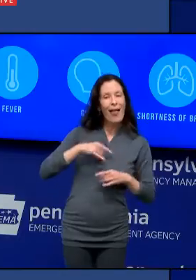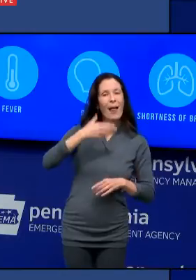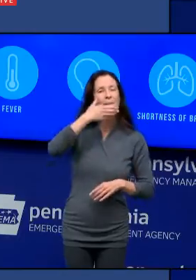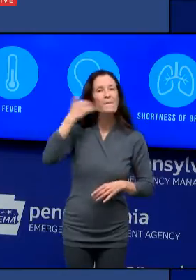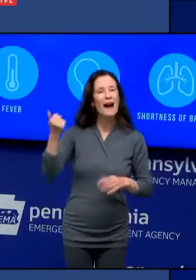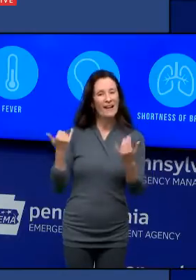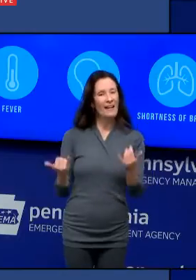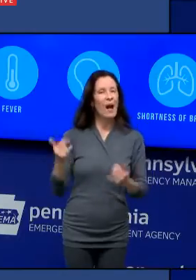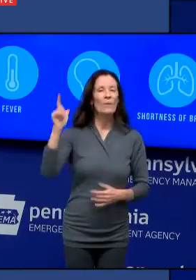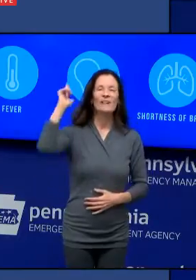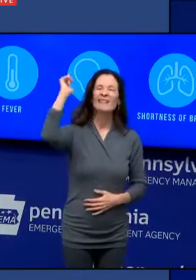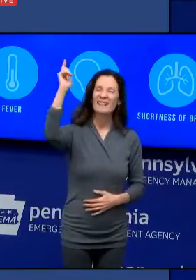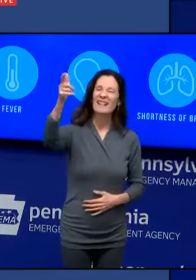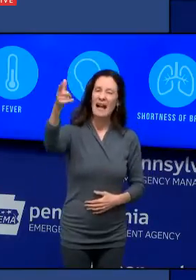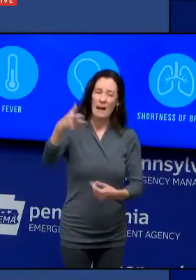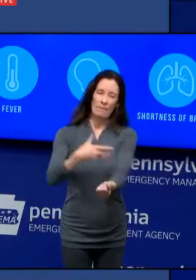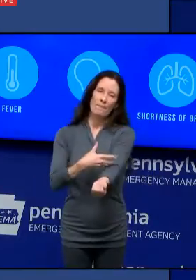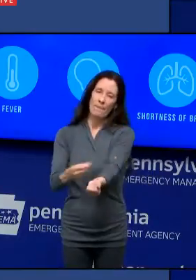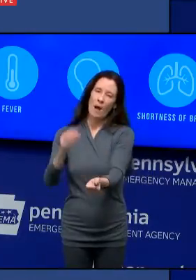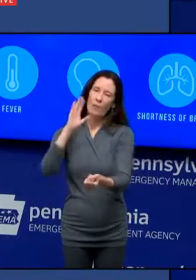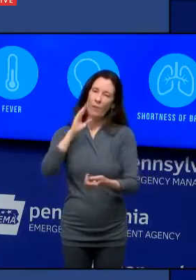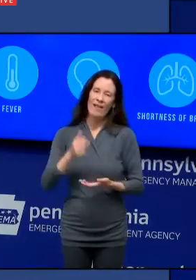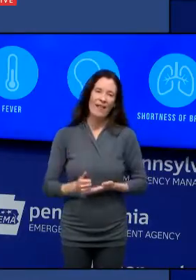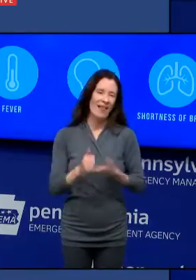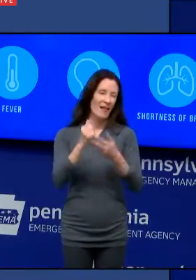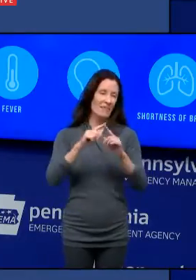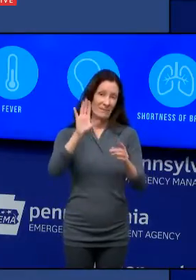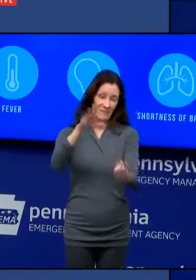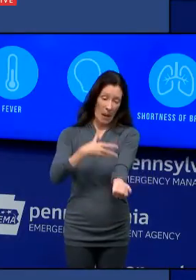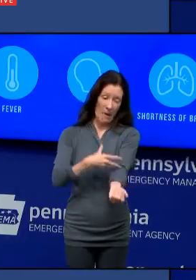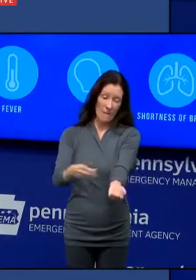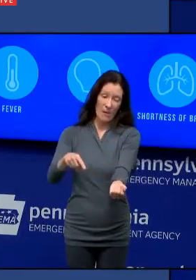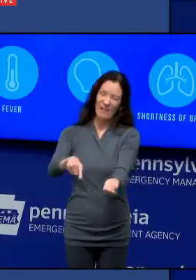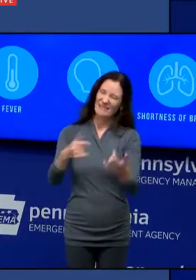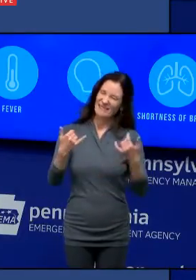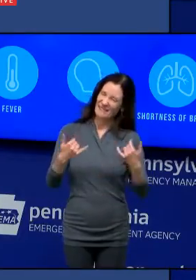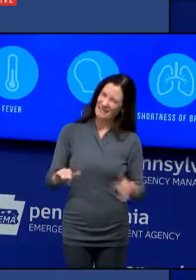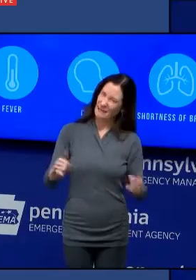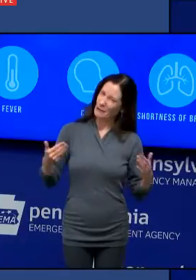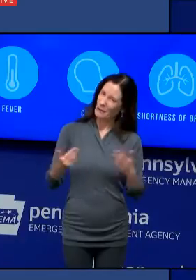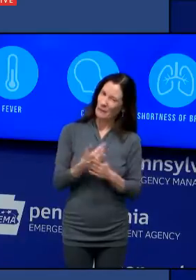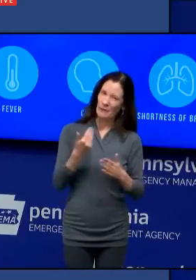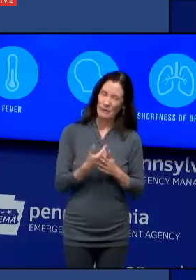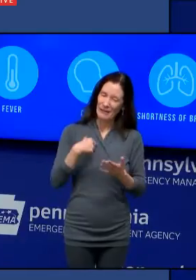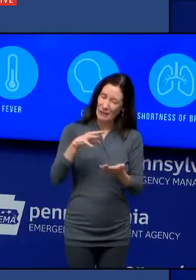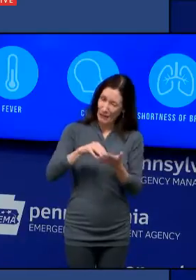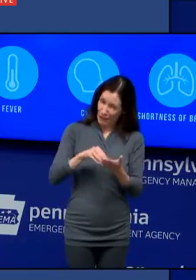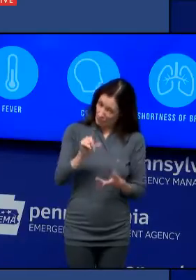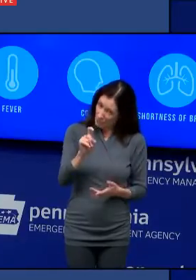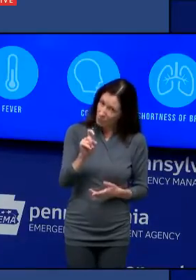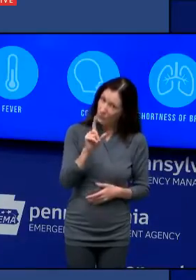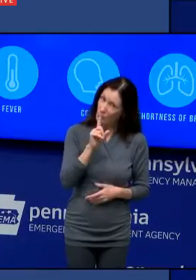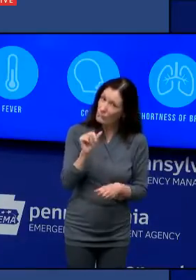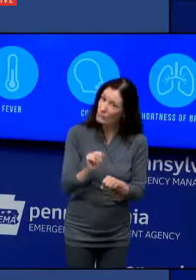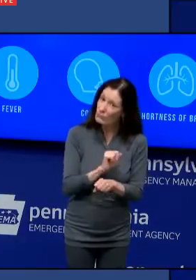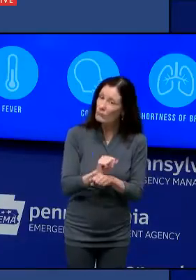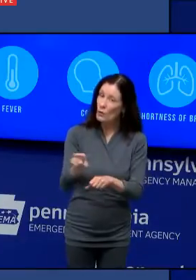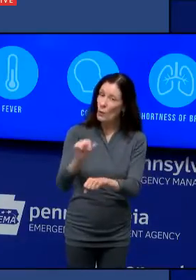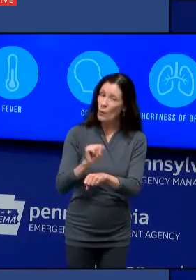significance of having antibodies, how powerful those antibodies are against the virus, and how long they